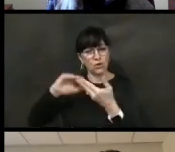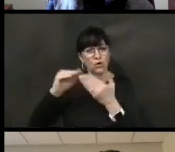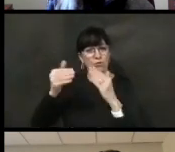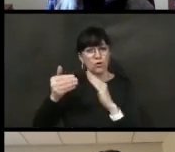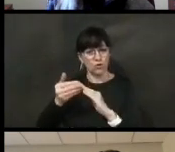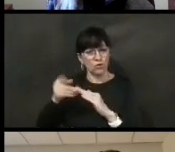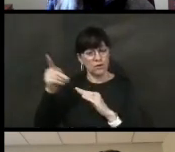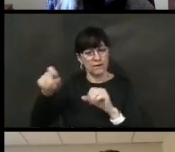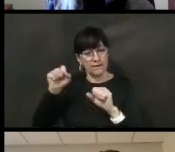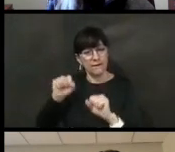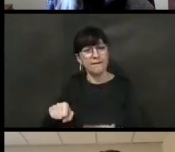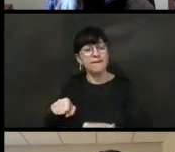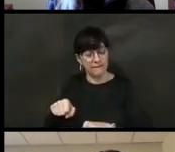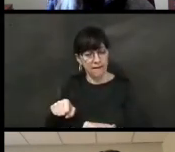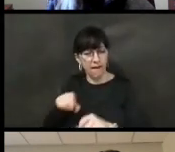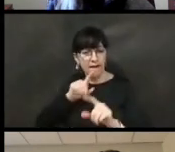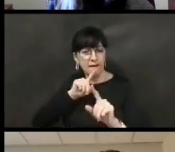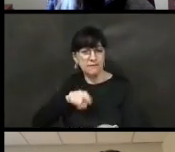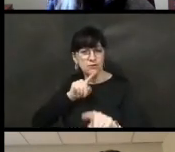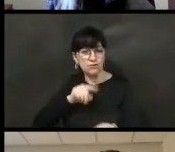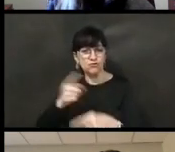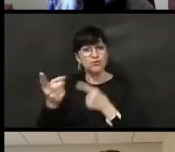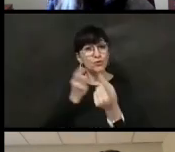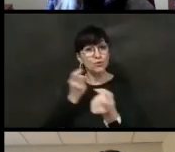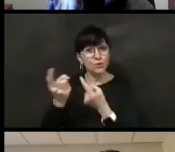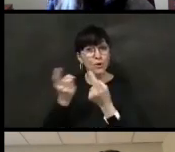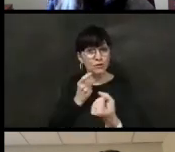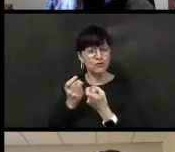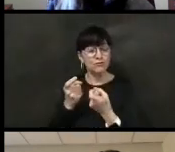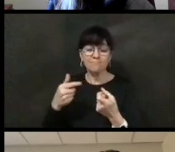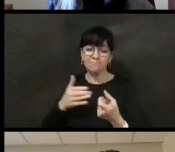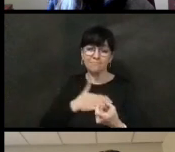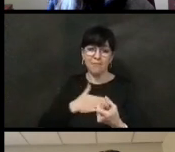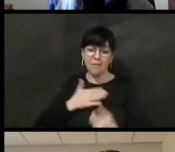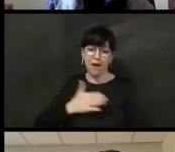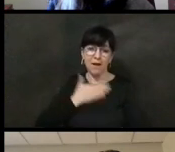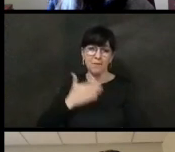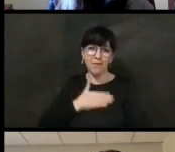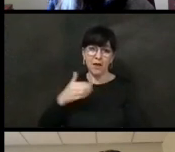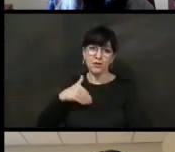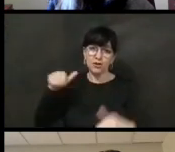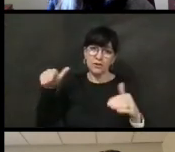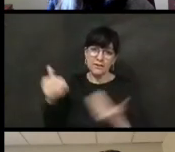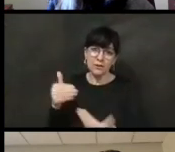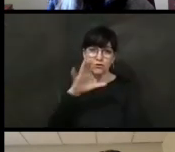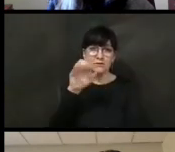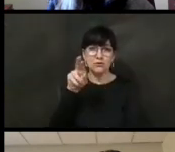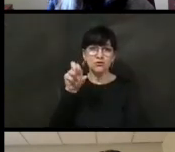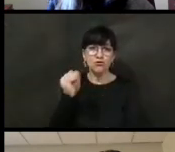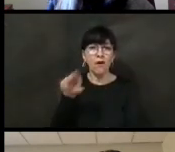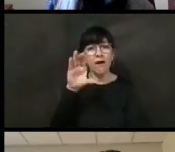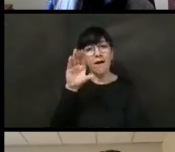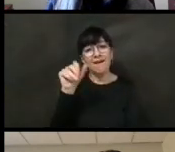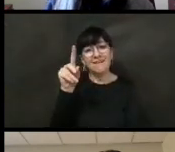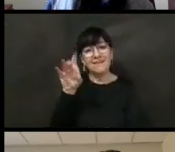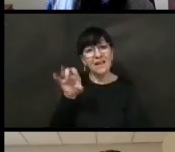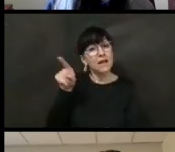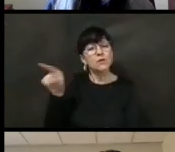introduce Secretary Cerron Cade, who will then introduce, I know in a bit, Dr. Rattay, as well as then